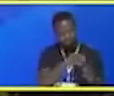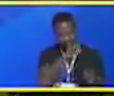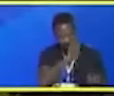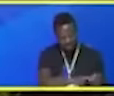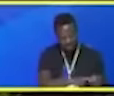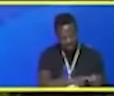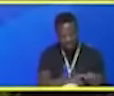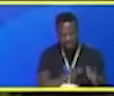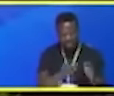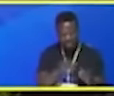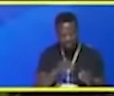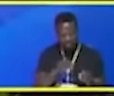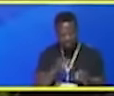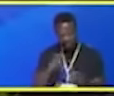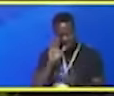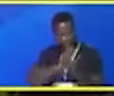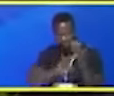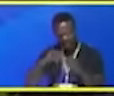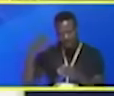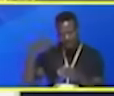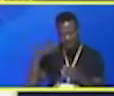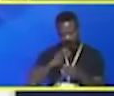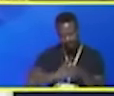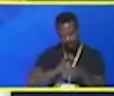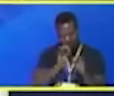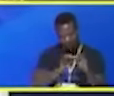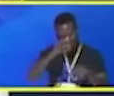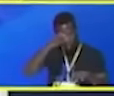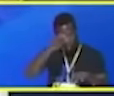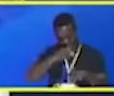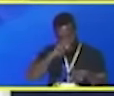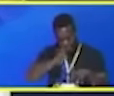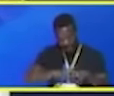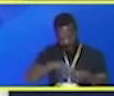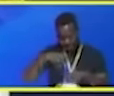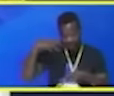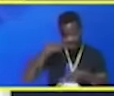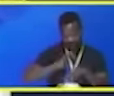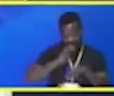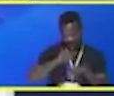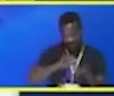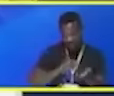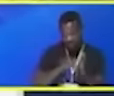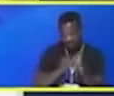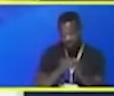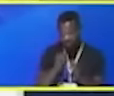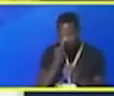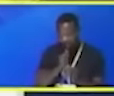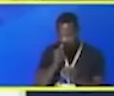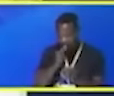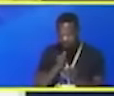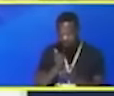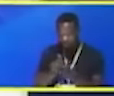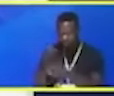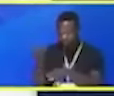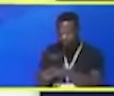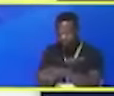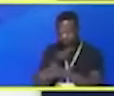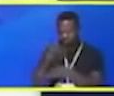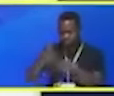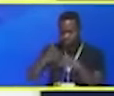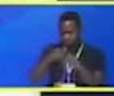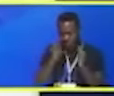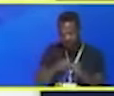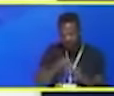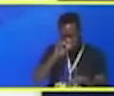the master's feet. Because when you can sit at his feet, you will find the secret to multiplying bread. When you sit at his